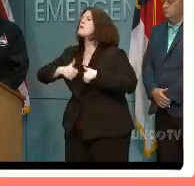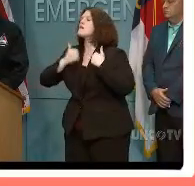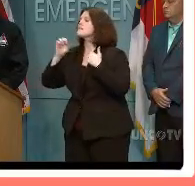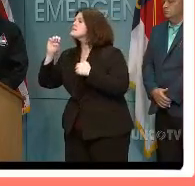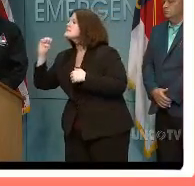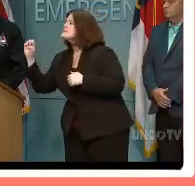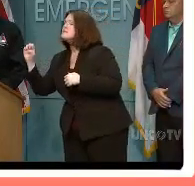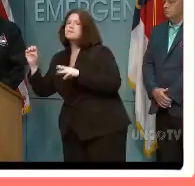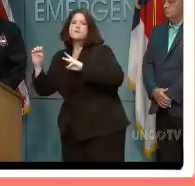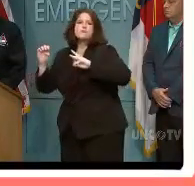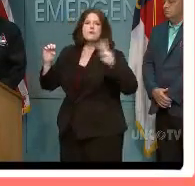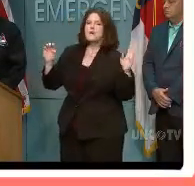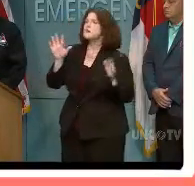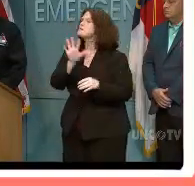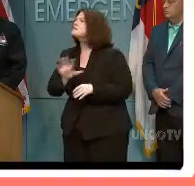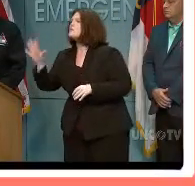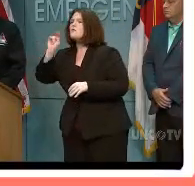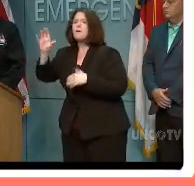for Florence now.